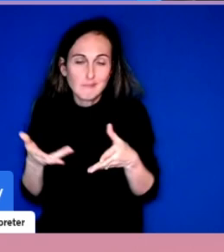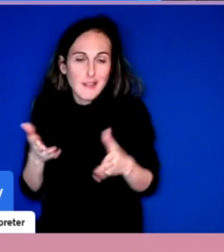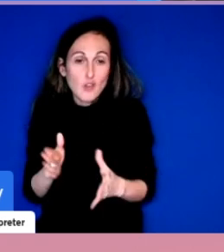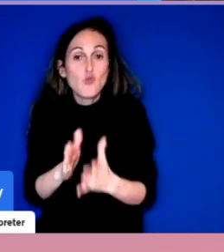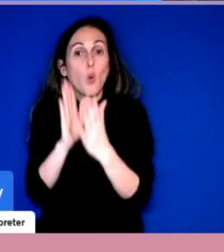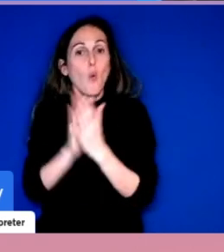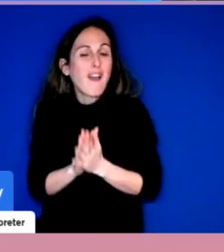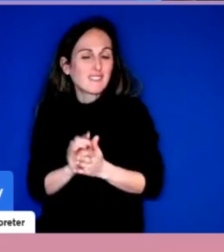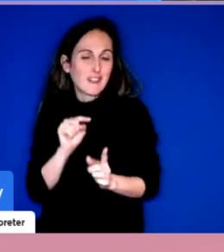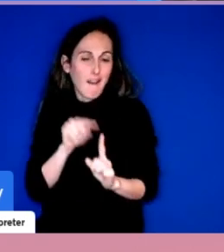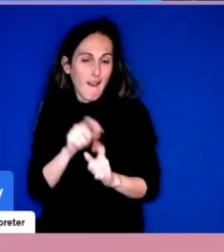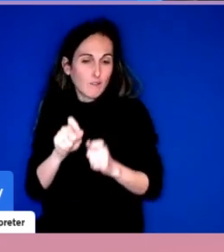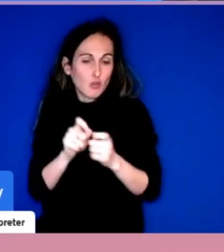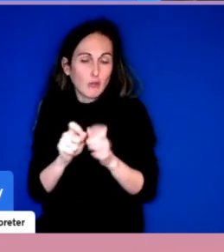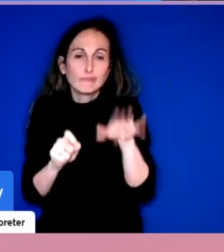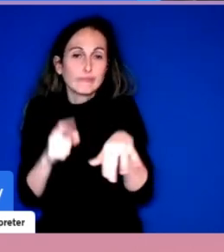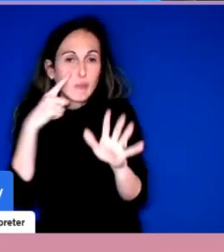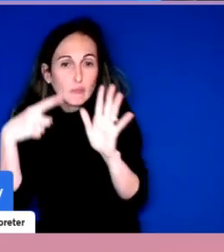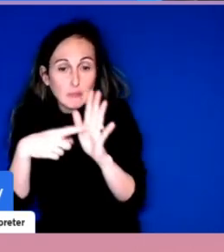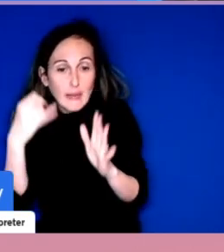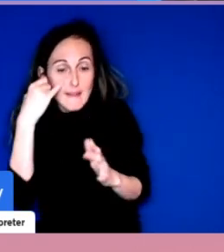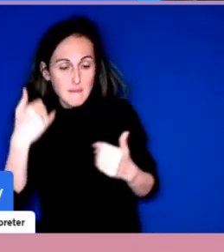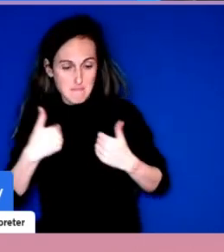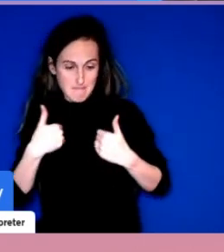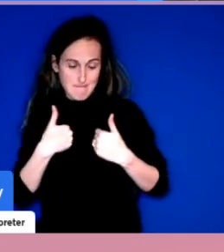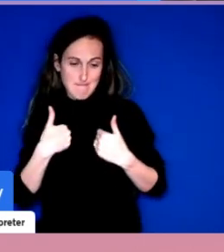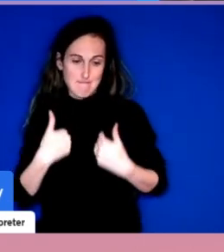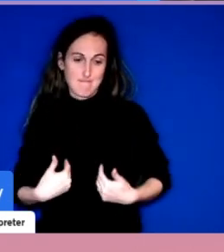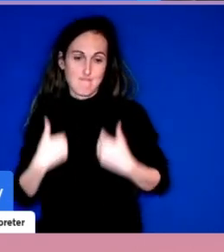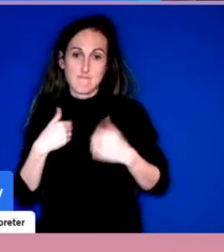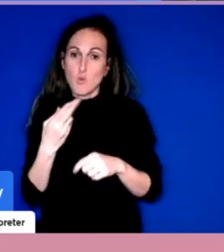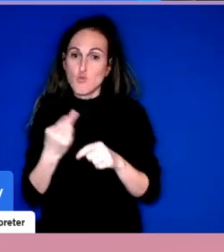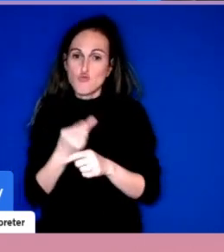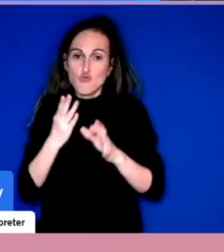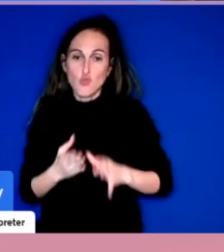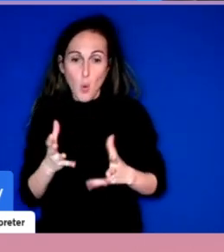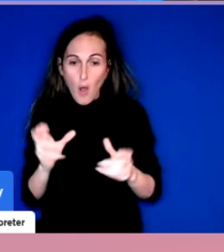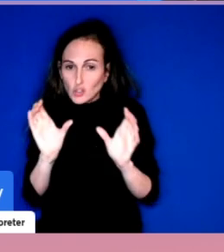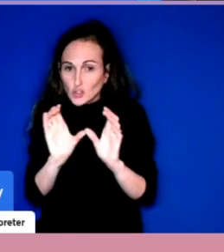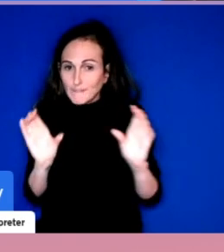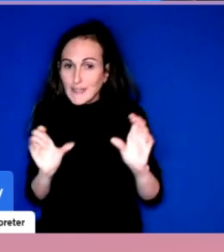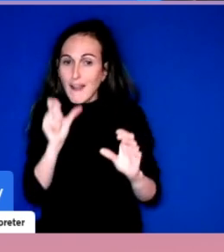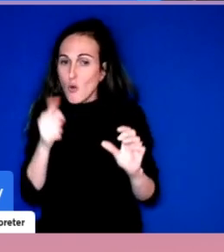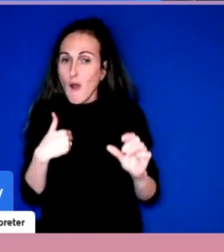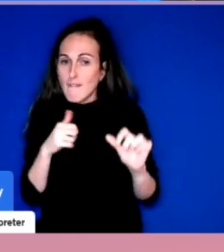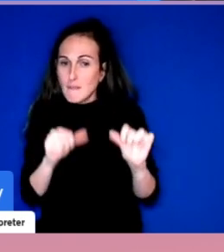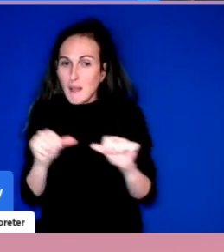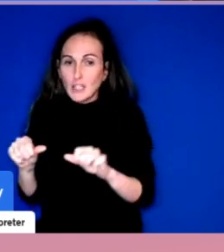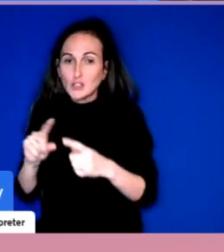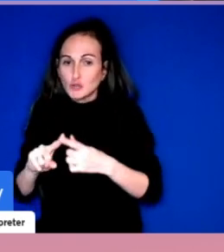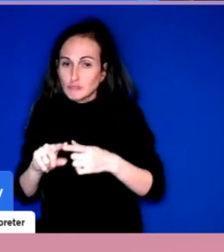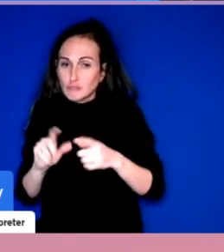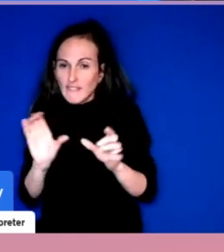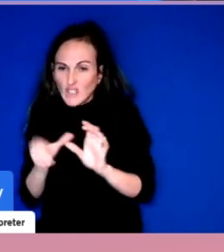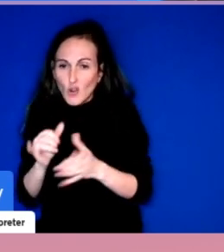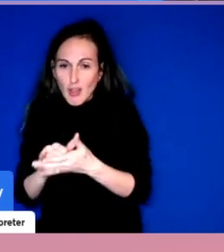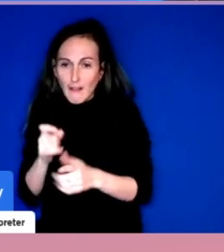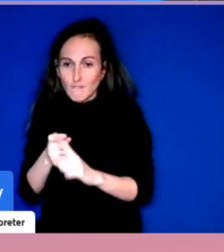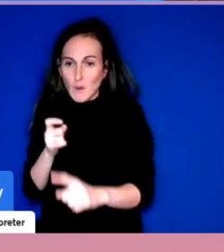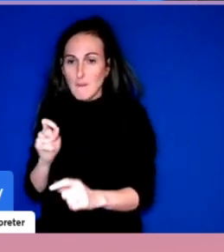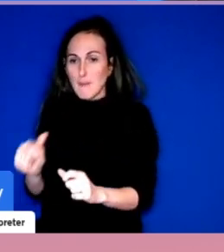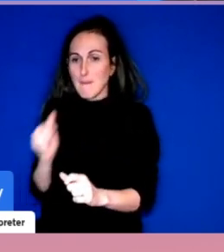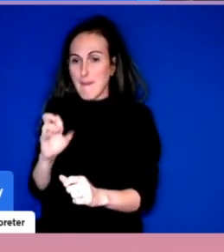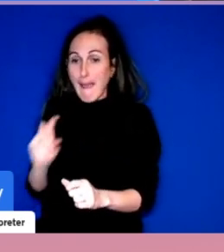So if I want a certificate as a user, I don't have the ability to configure that PKI backend. I'm only going to be allowed to